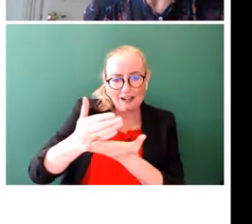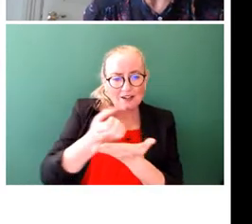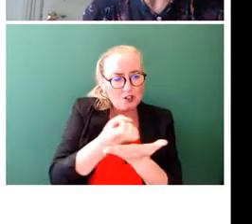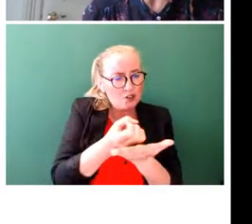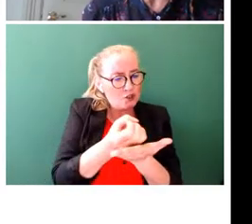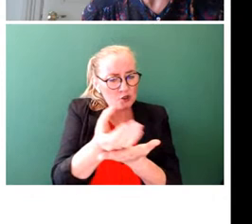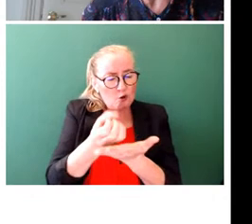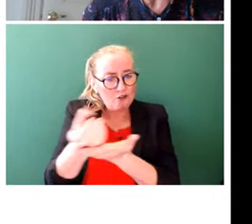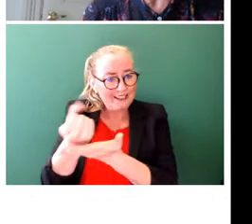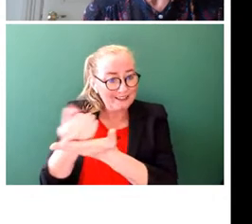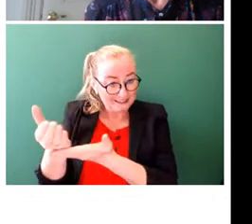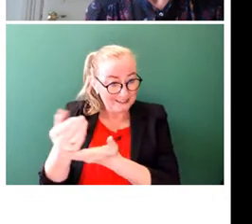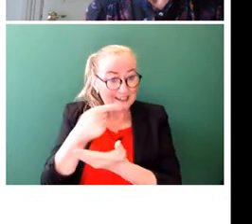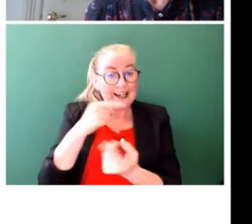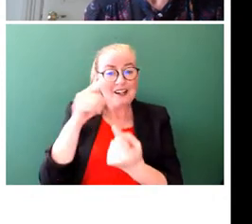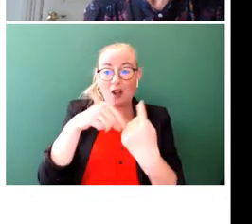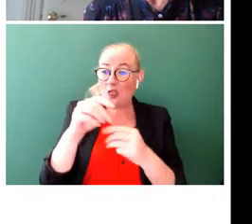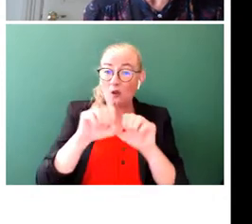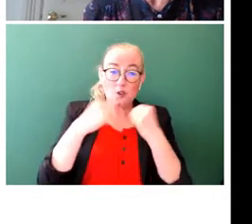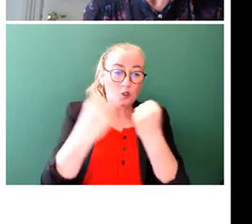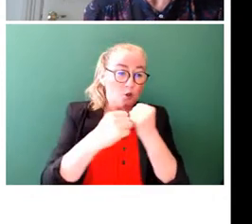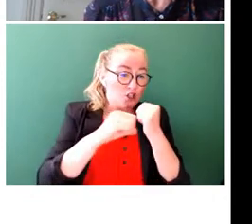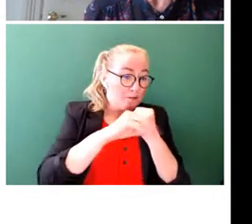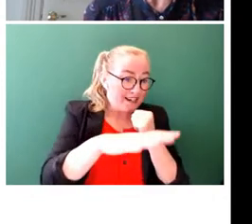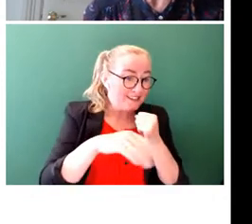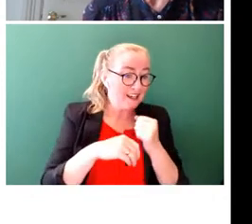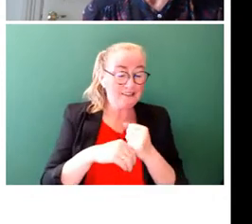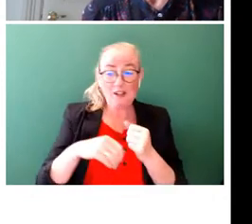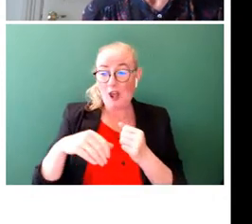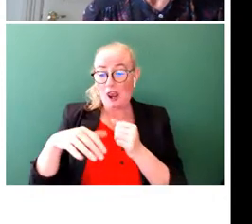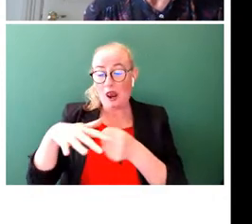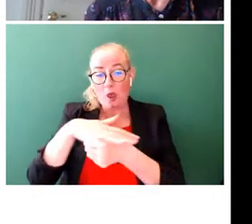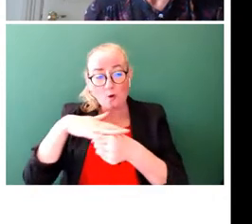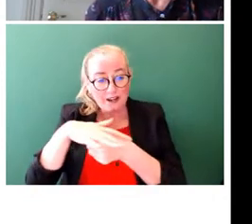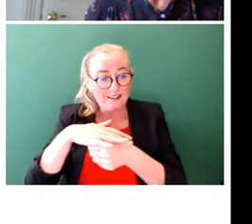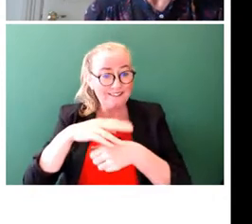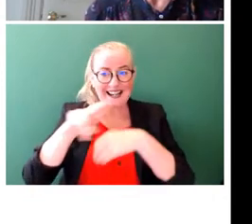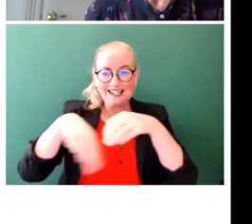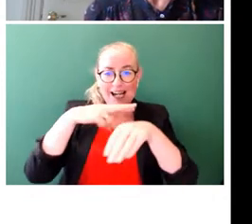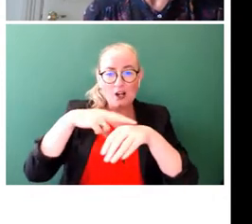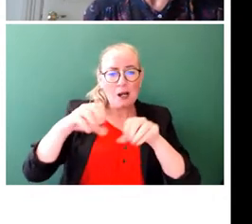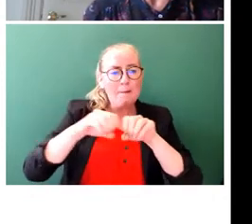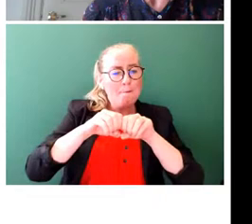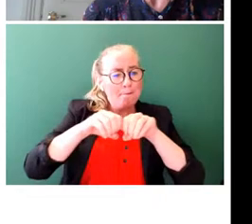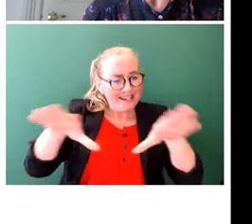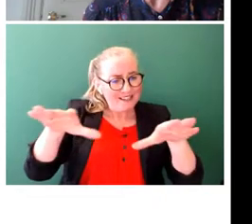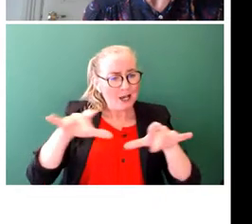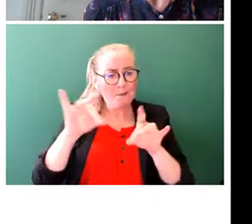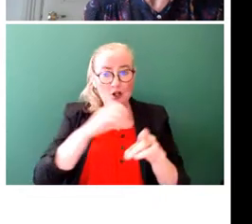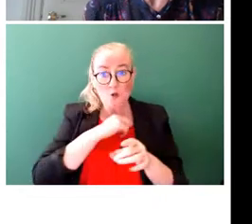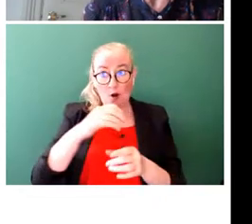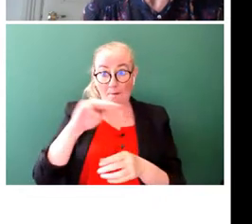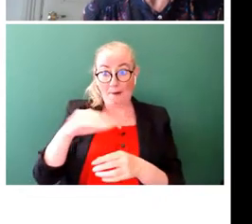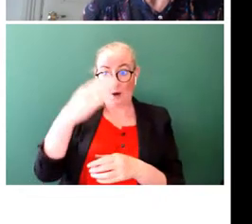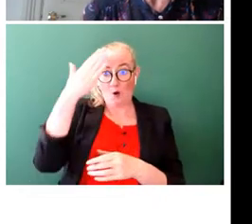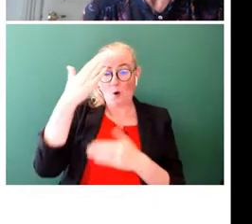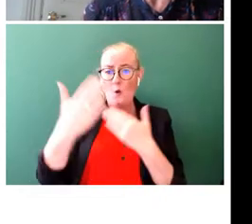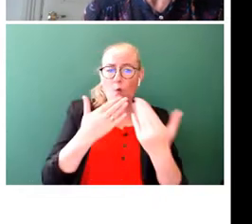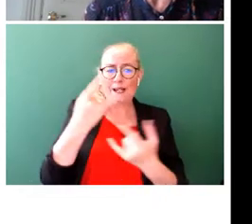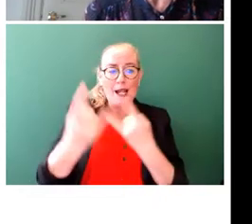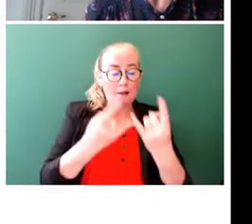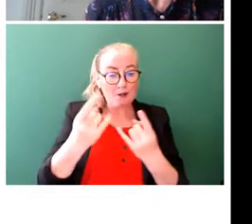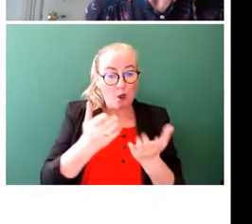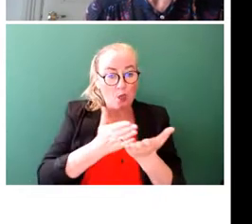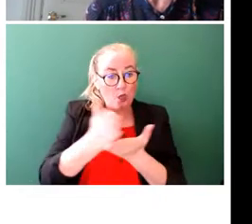do that through social media, to local and national media, to let people know what is actually happening in our through